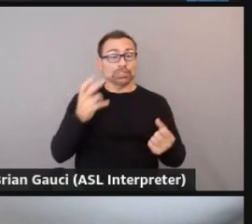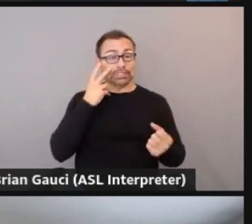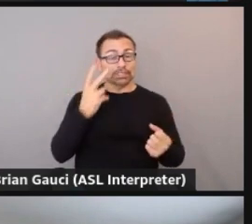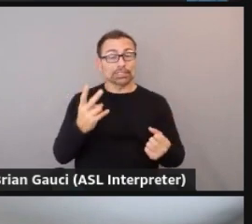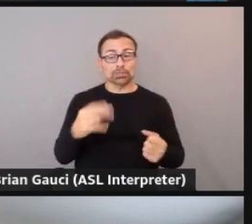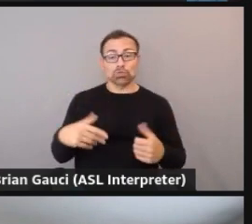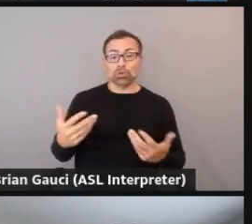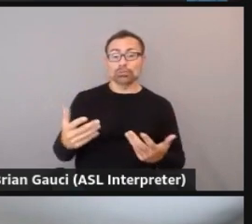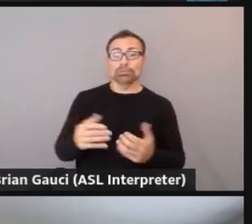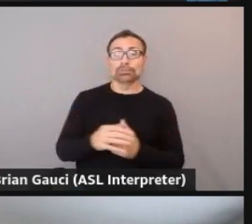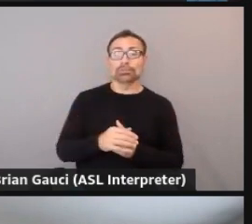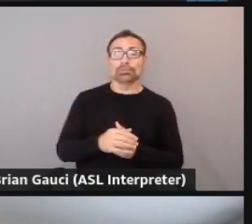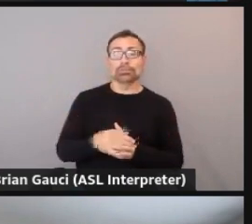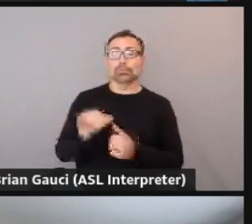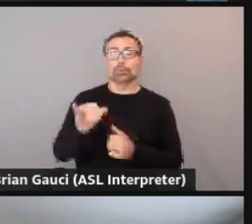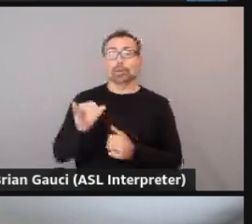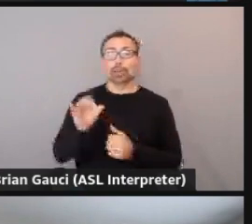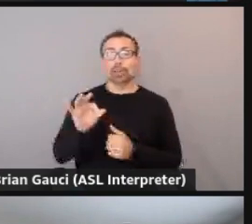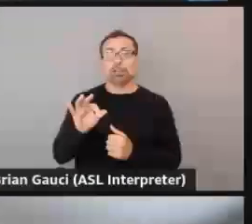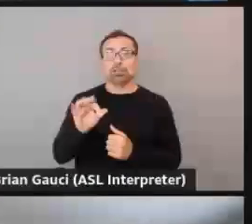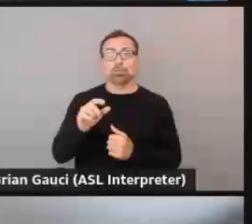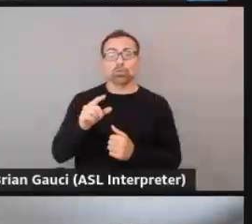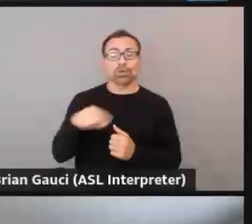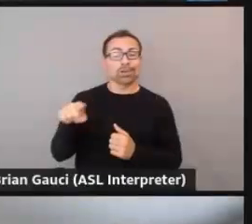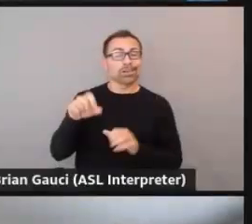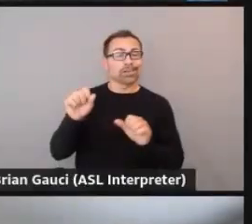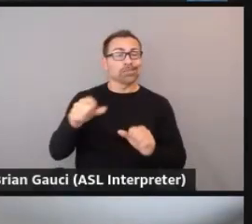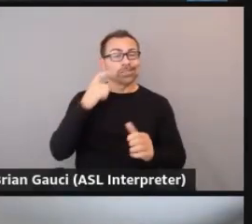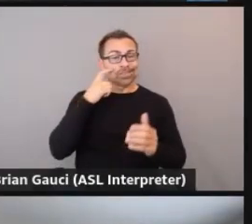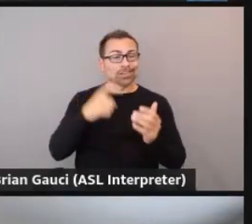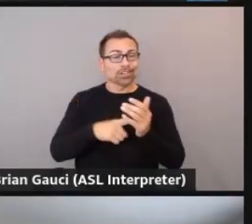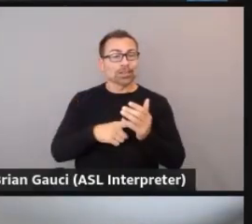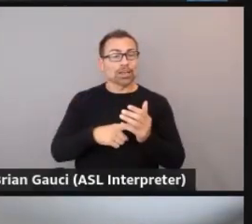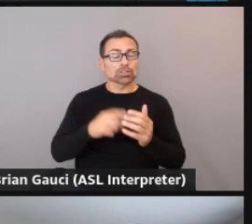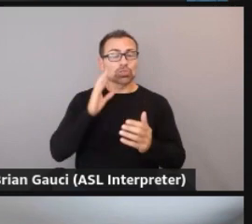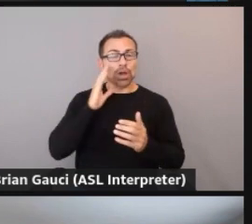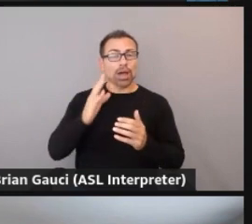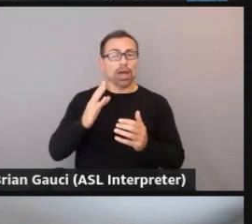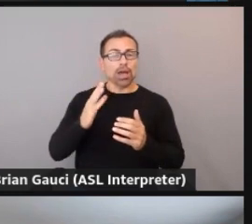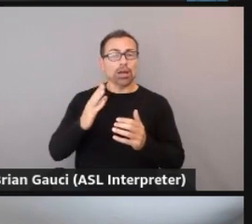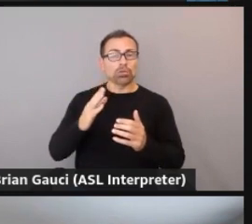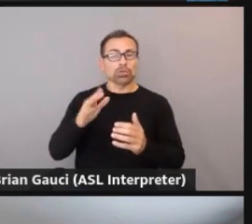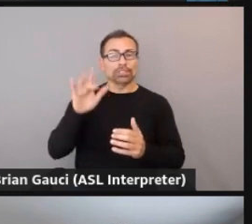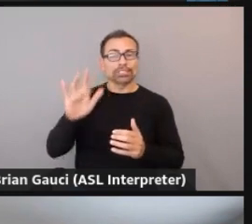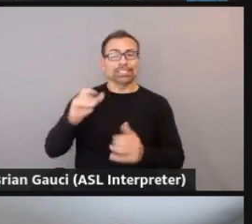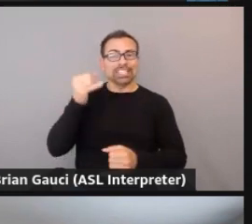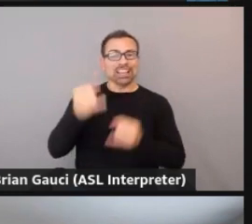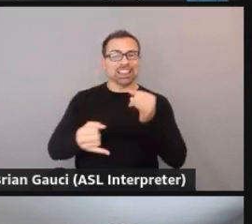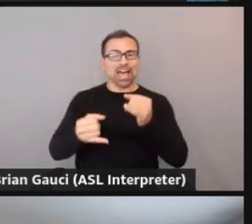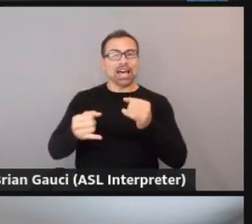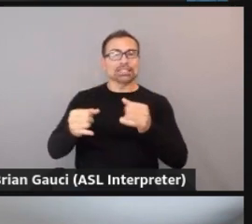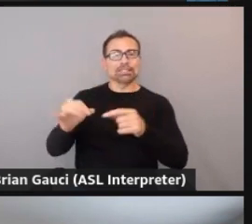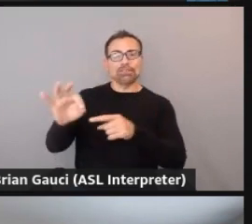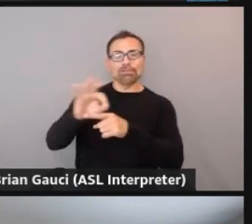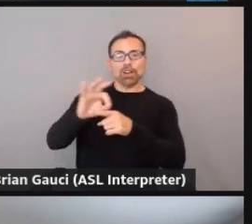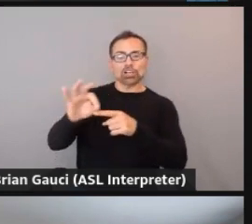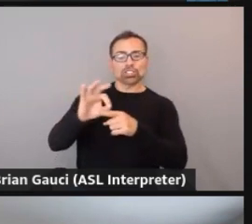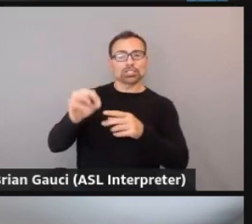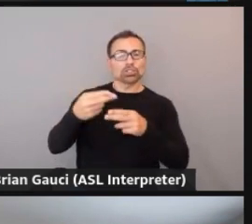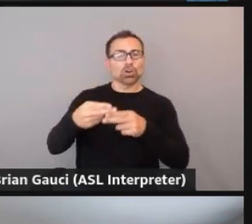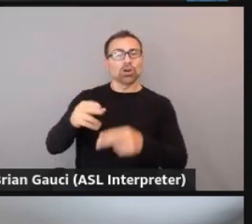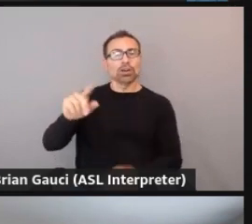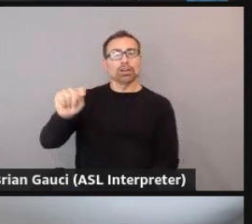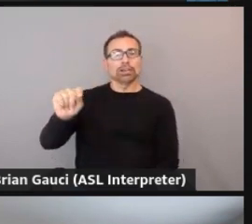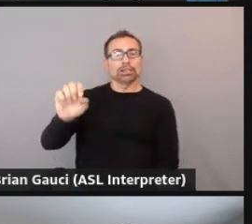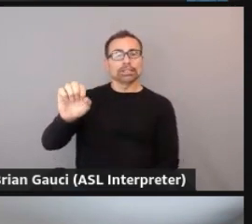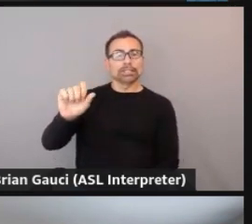are able to detect. So I'm going to hit the last function. I'm going to hit test. So here it